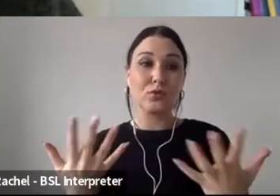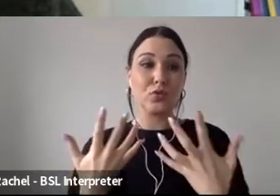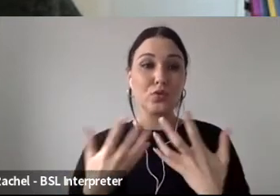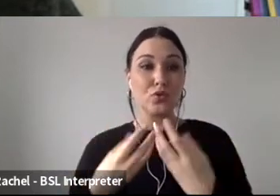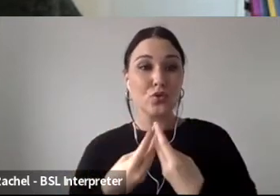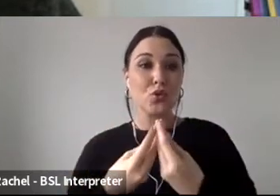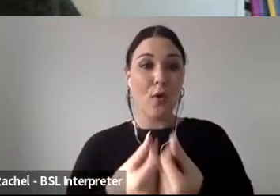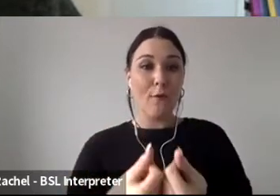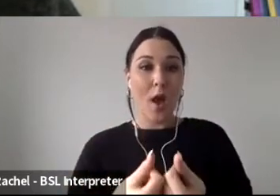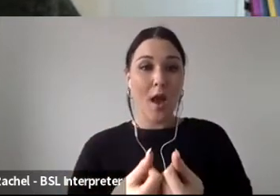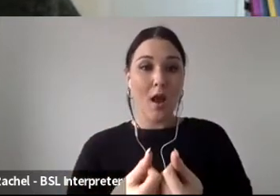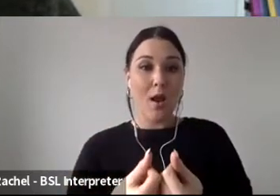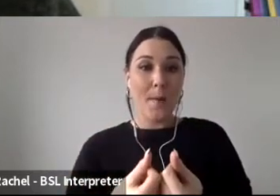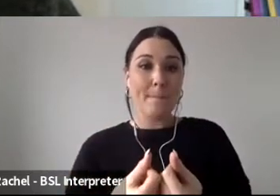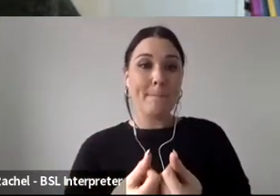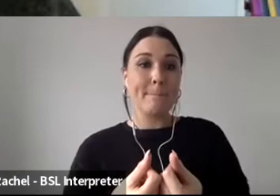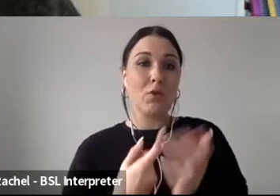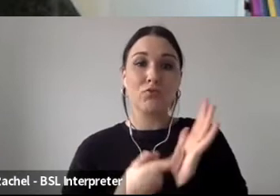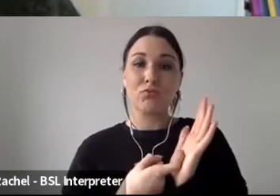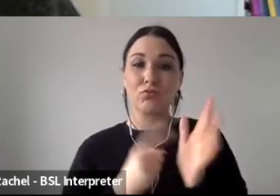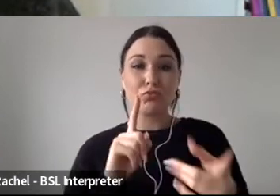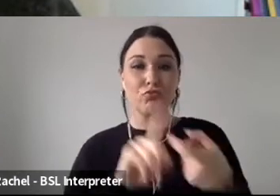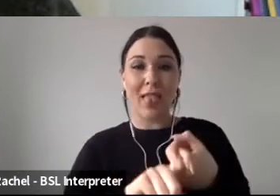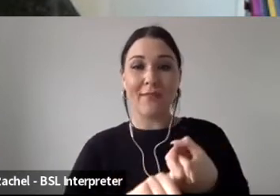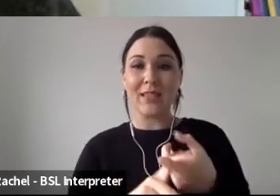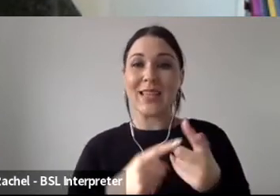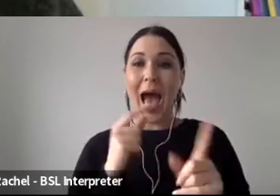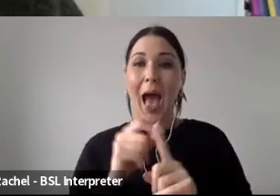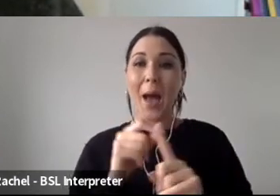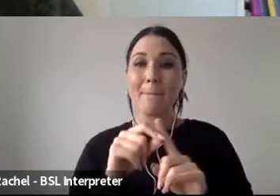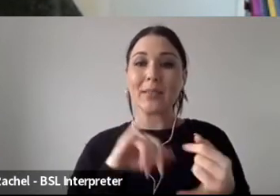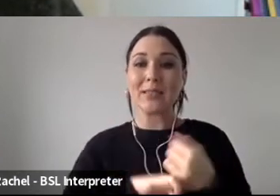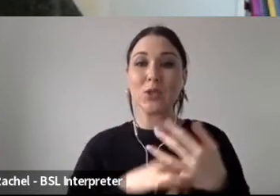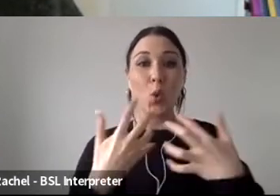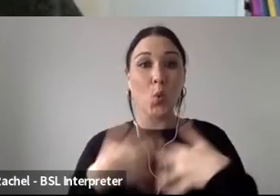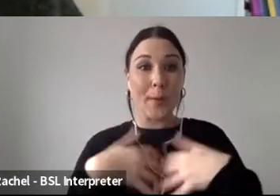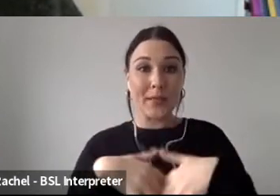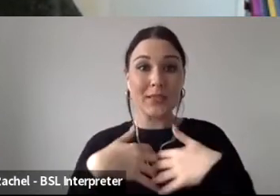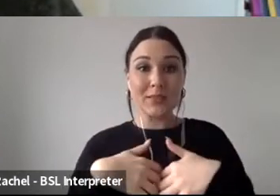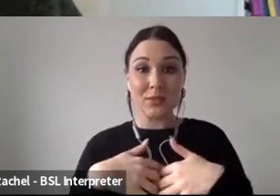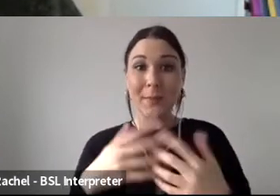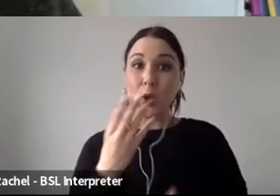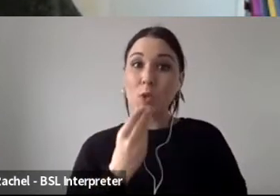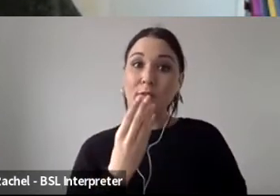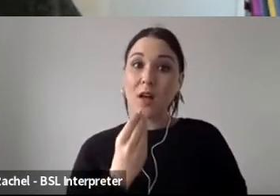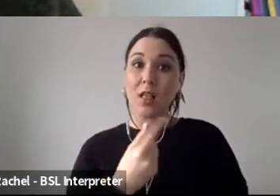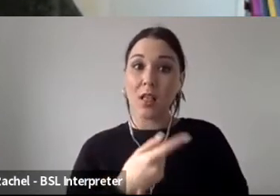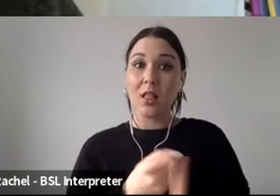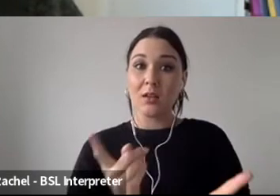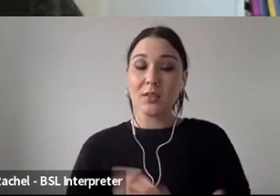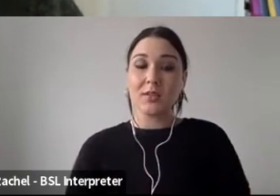software apps, relevant apps and equipment that might be of use. And I would say